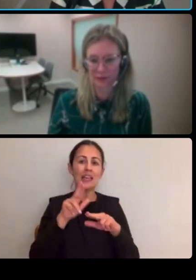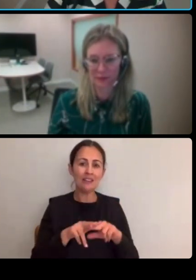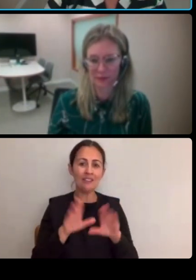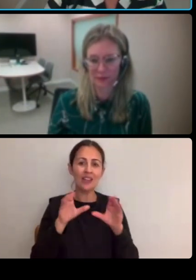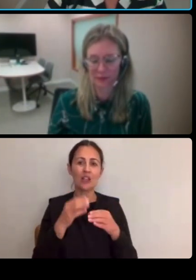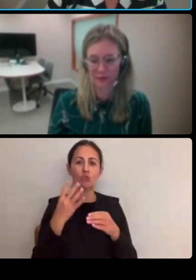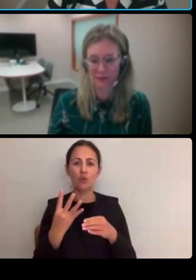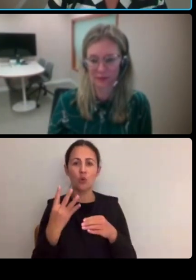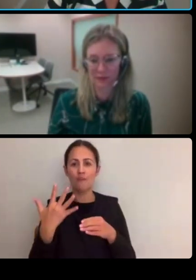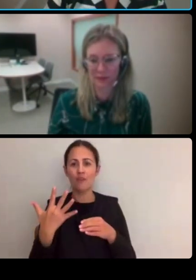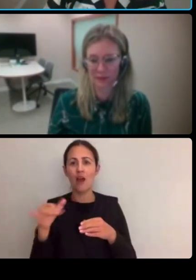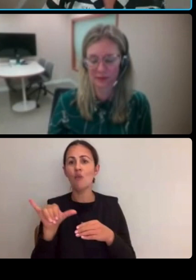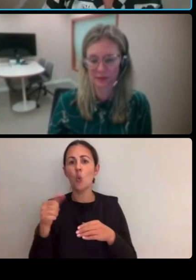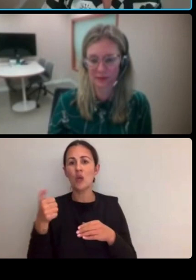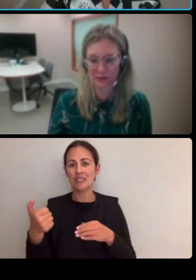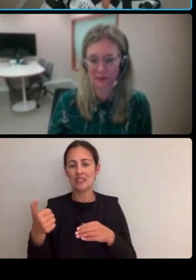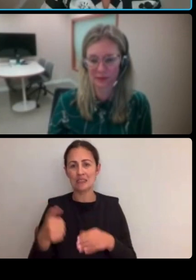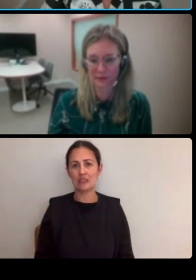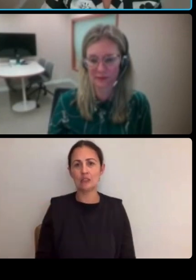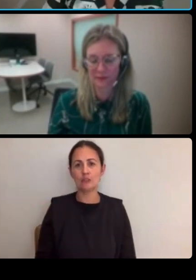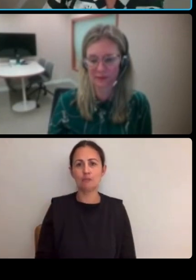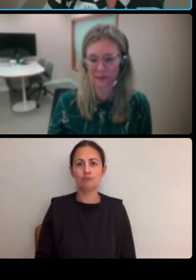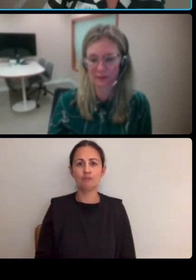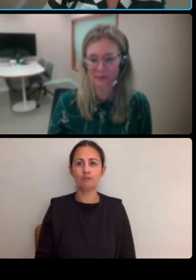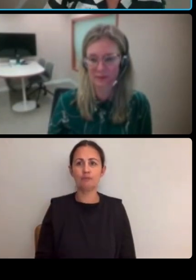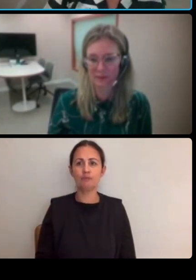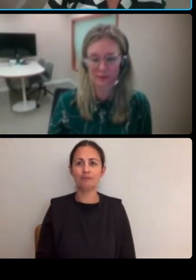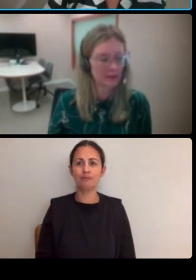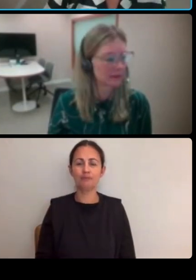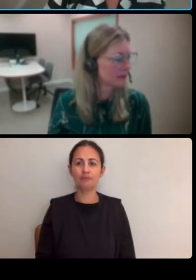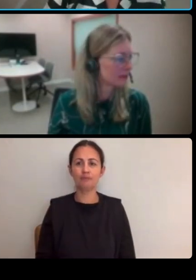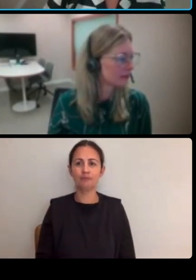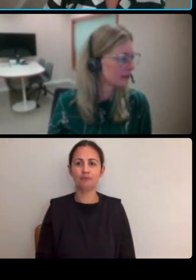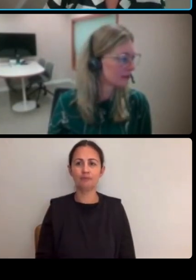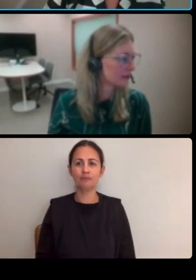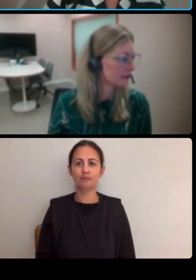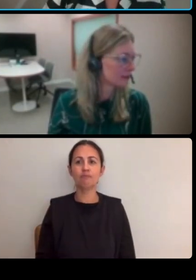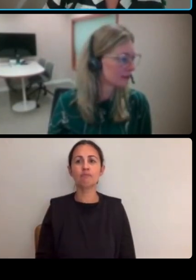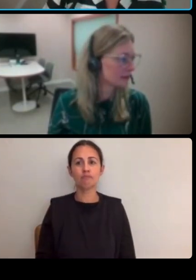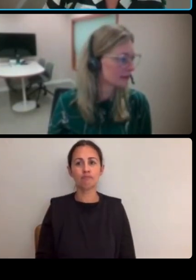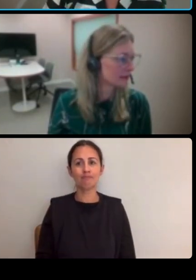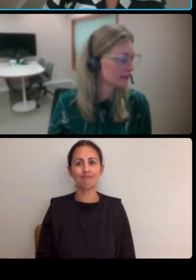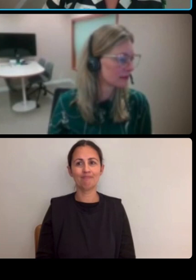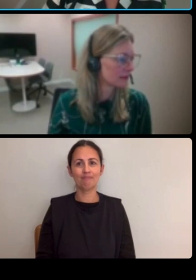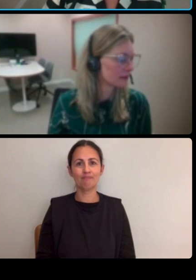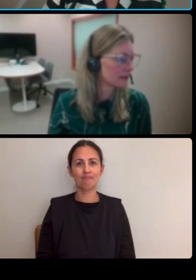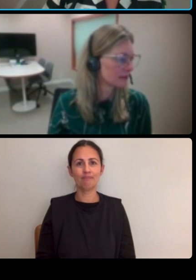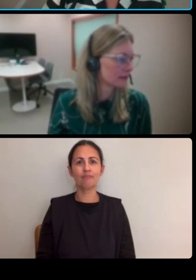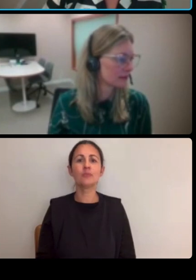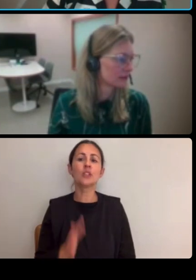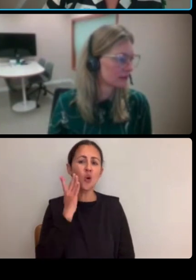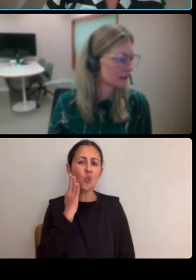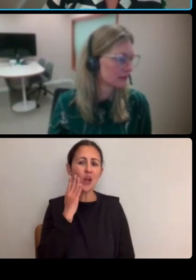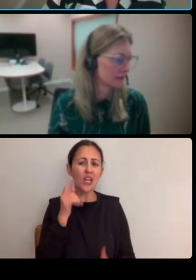6. I might just okay. When